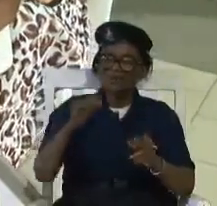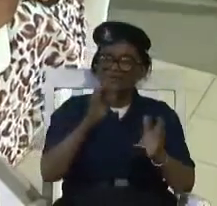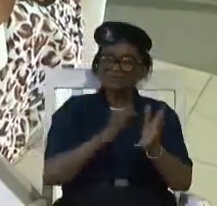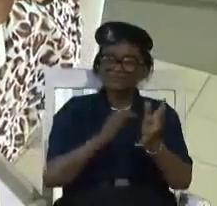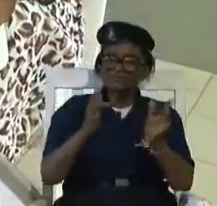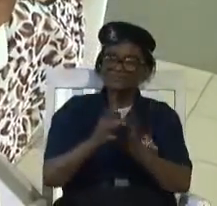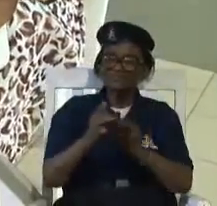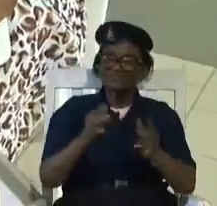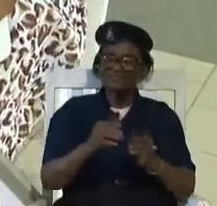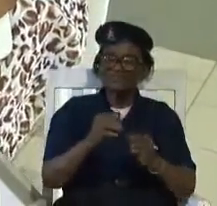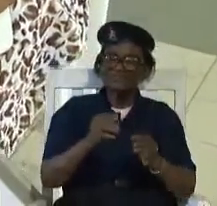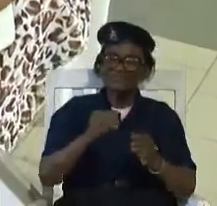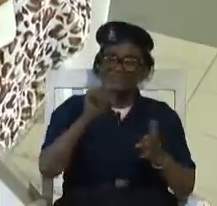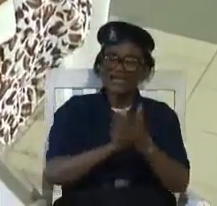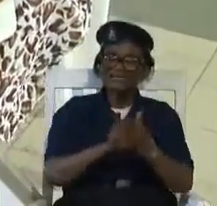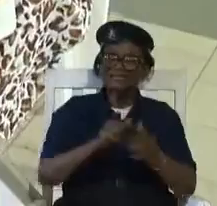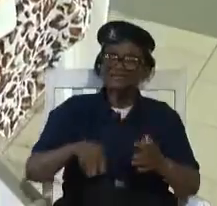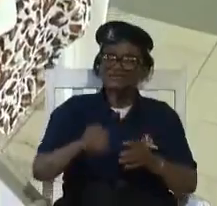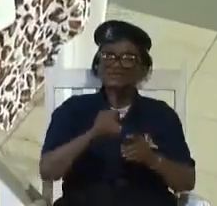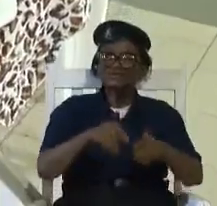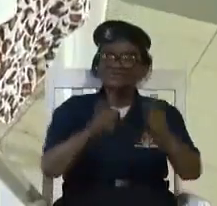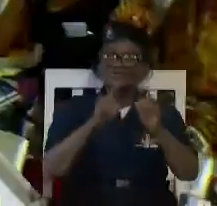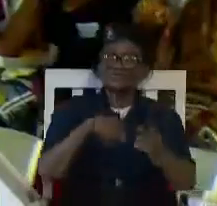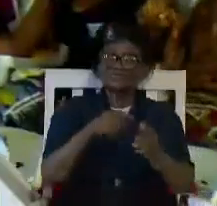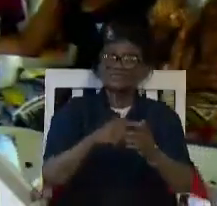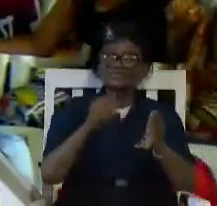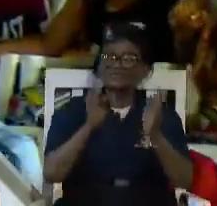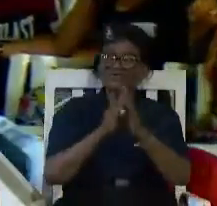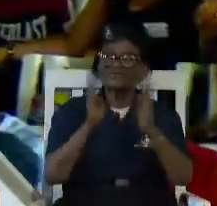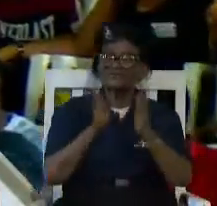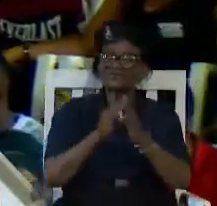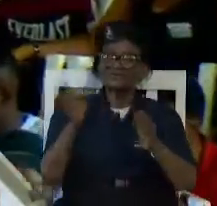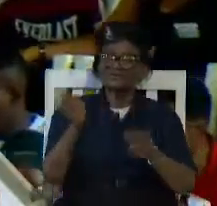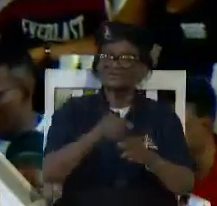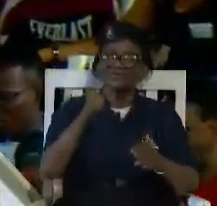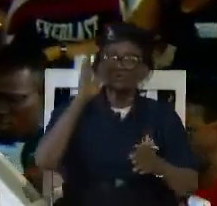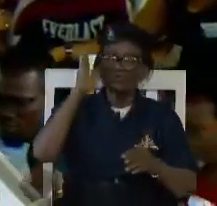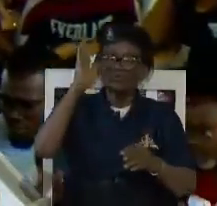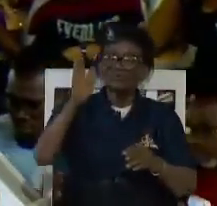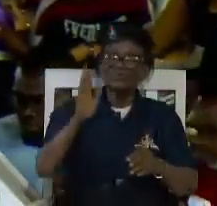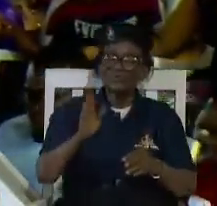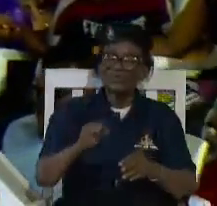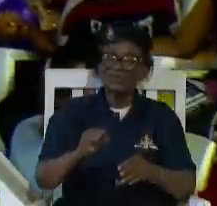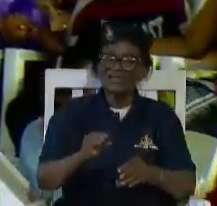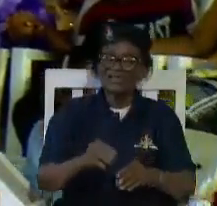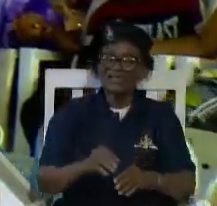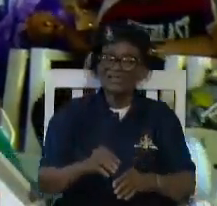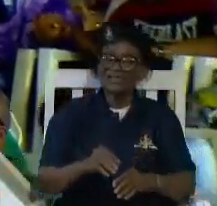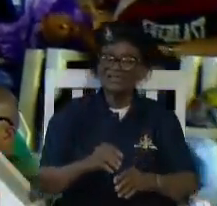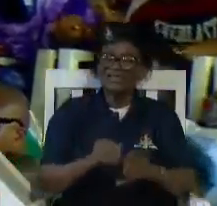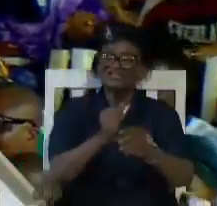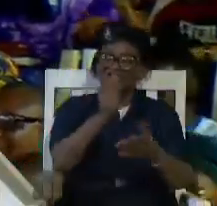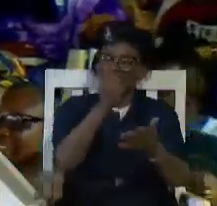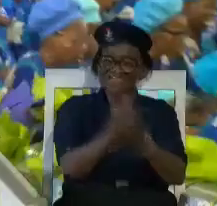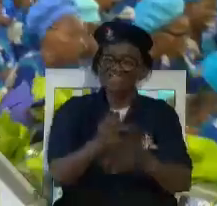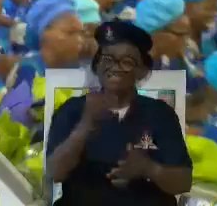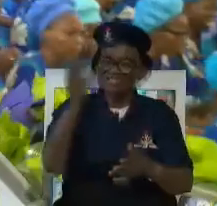that during this convention, you will get your